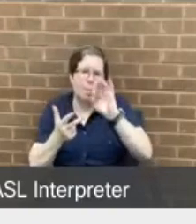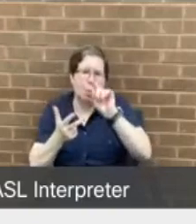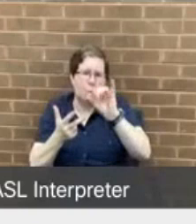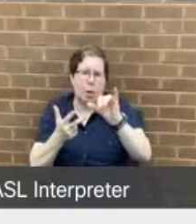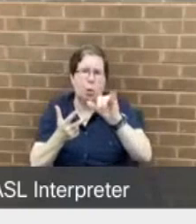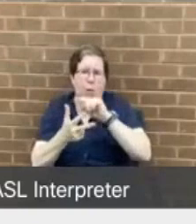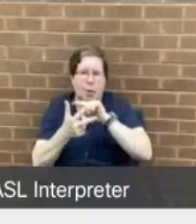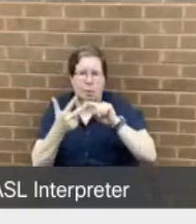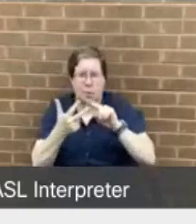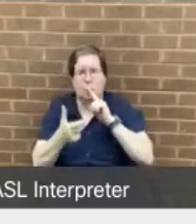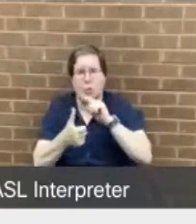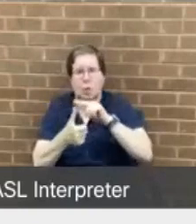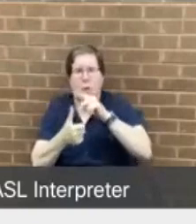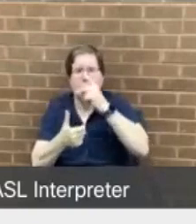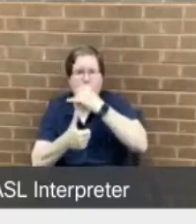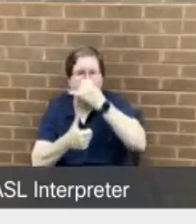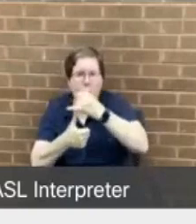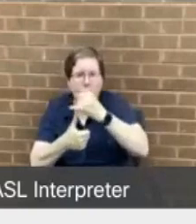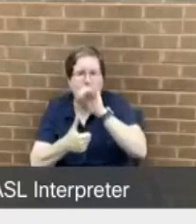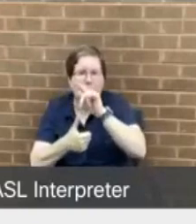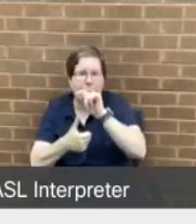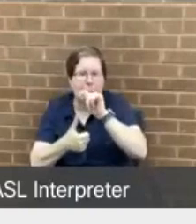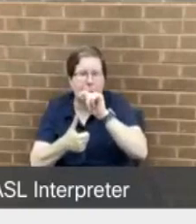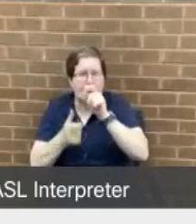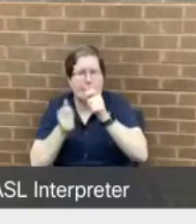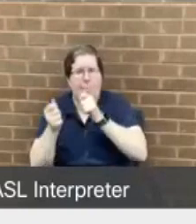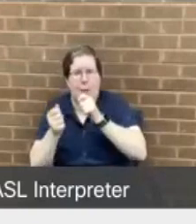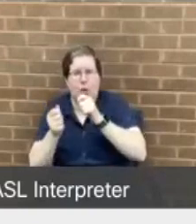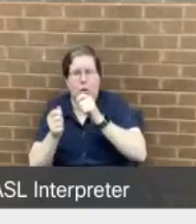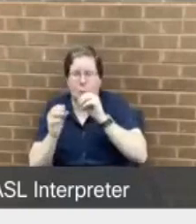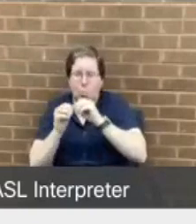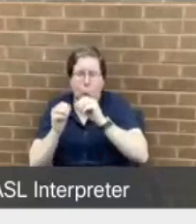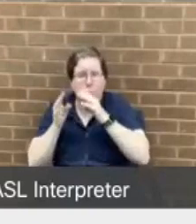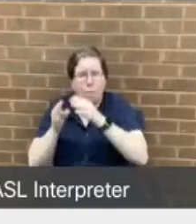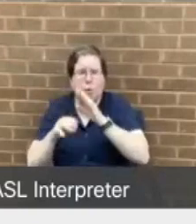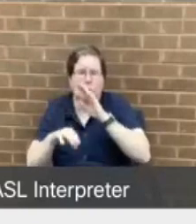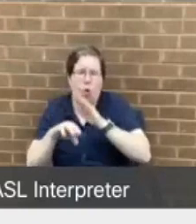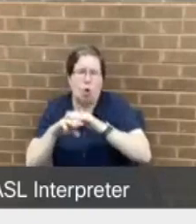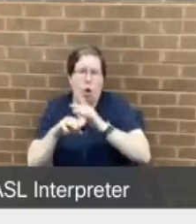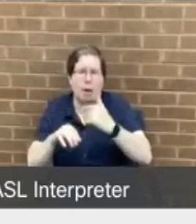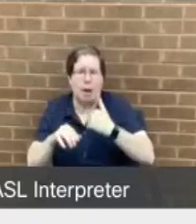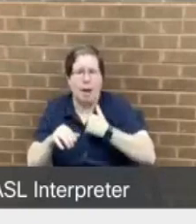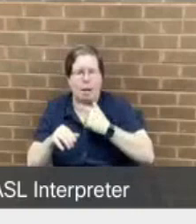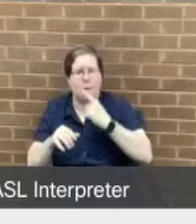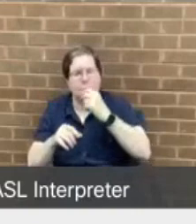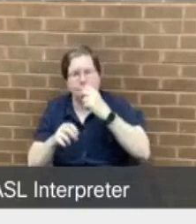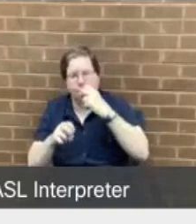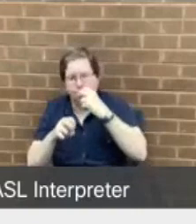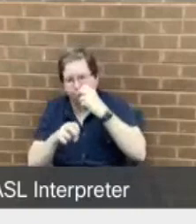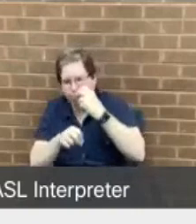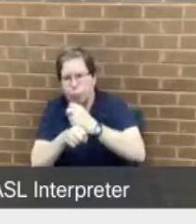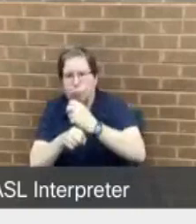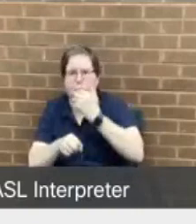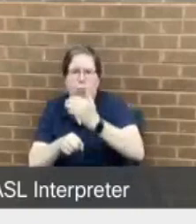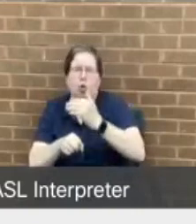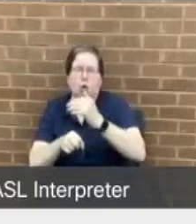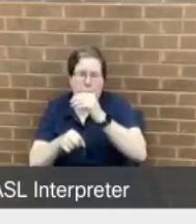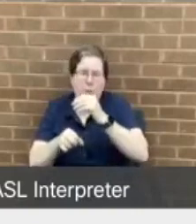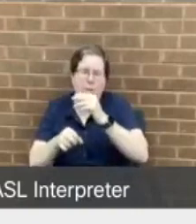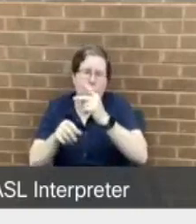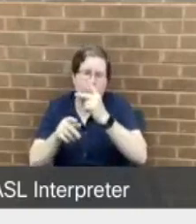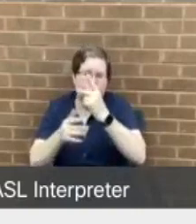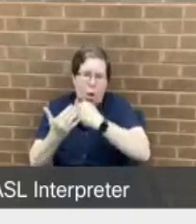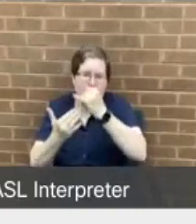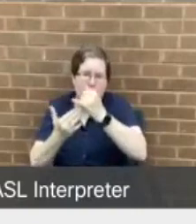projects with an asset management approach are geared to provide a sound transportation infrastructure for the next generation by